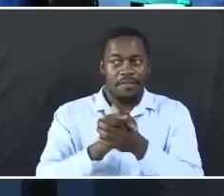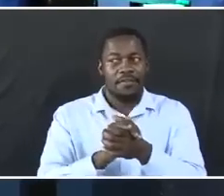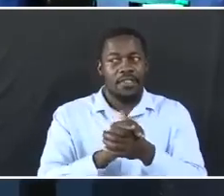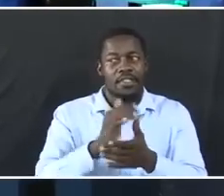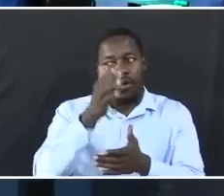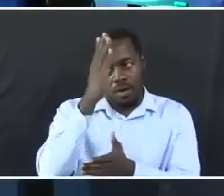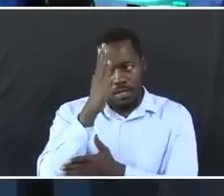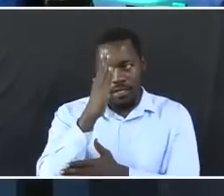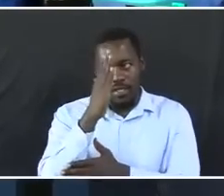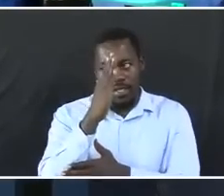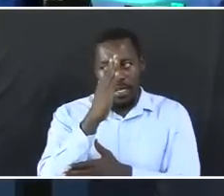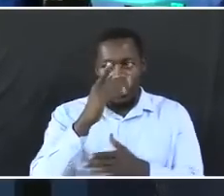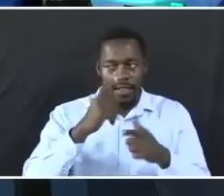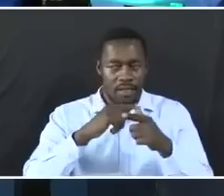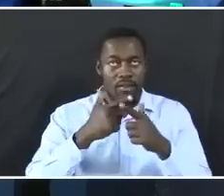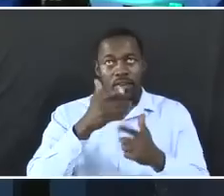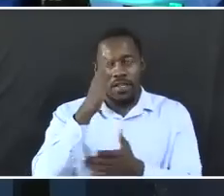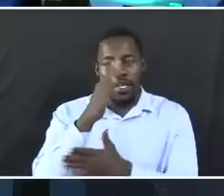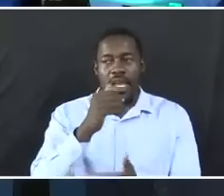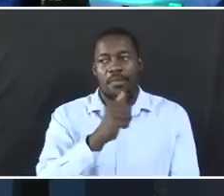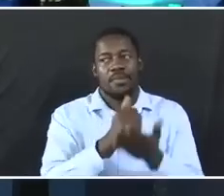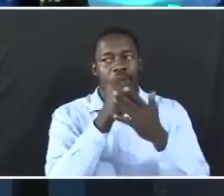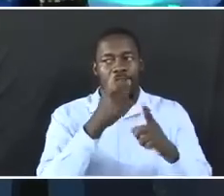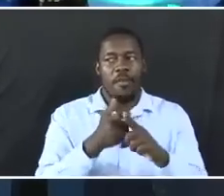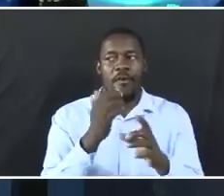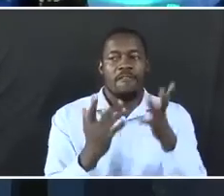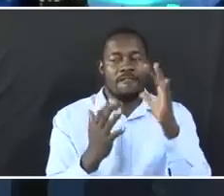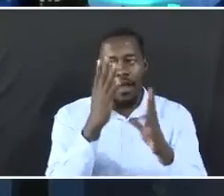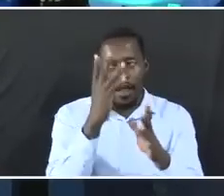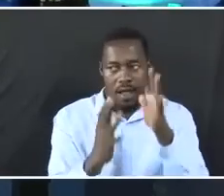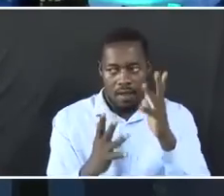to practice her faith.